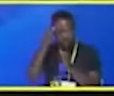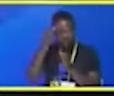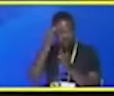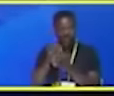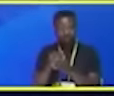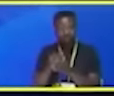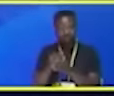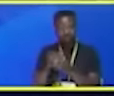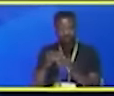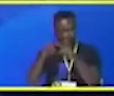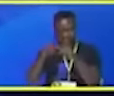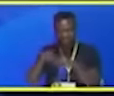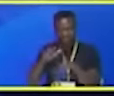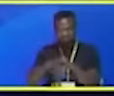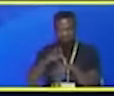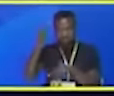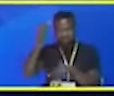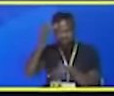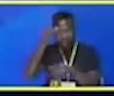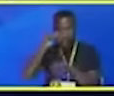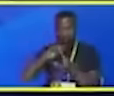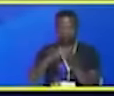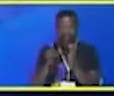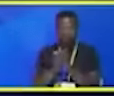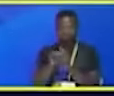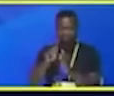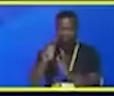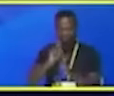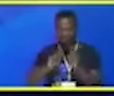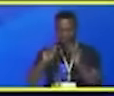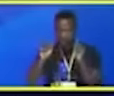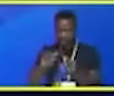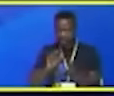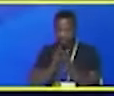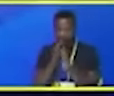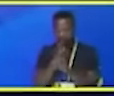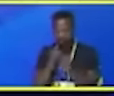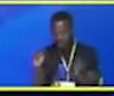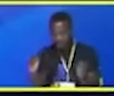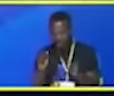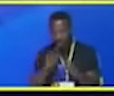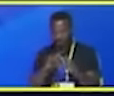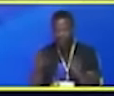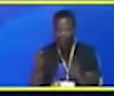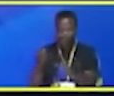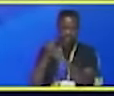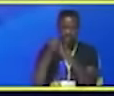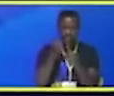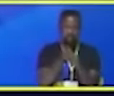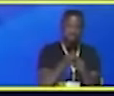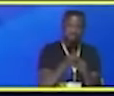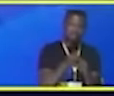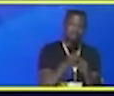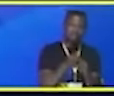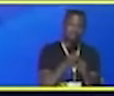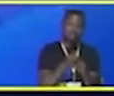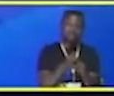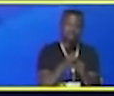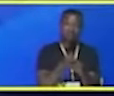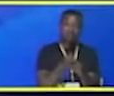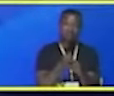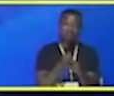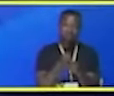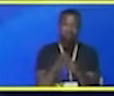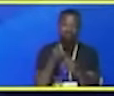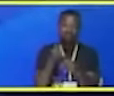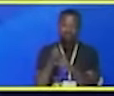knowledge. That means two people can be saved, perhaps the same day, perhaps by the same